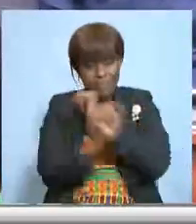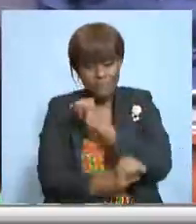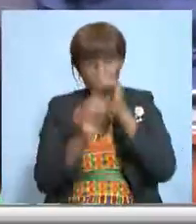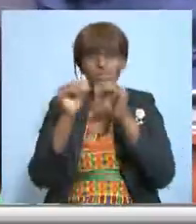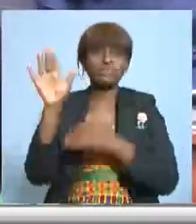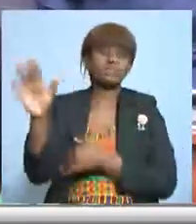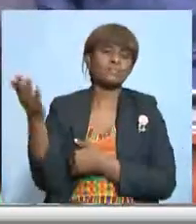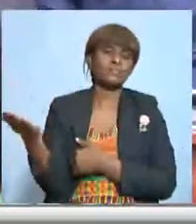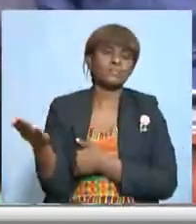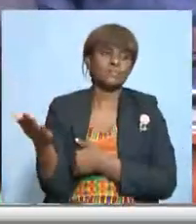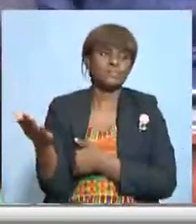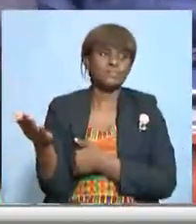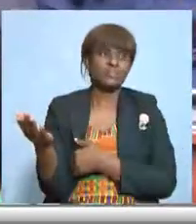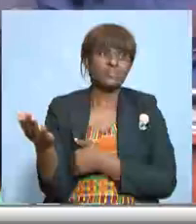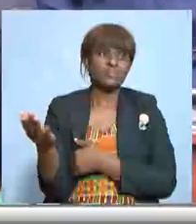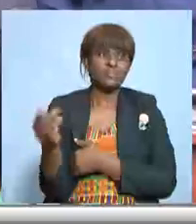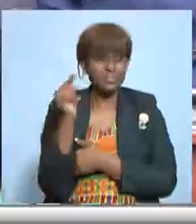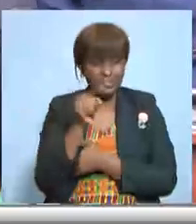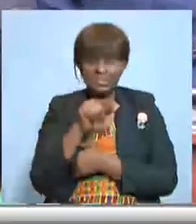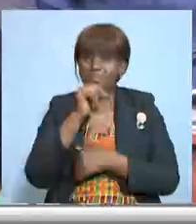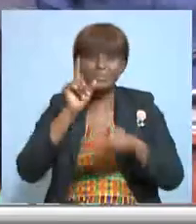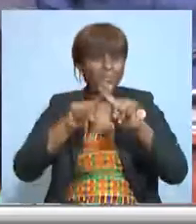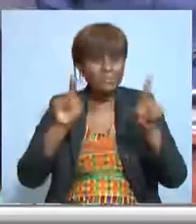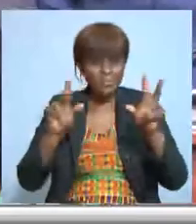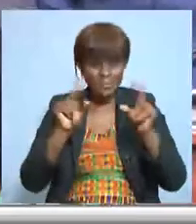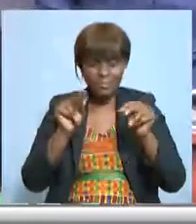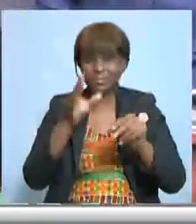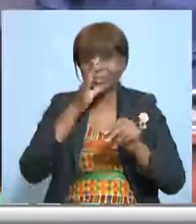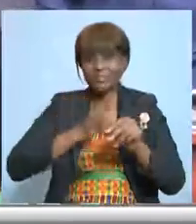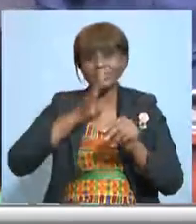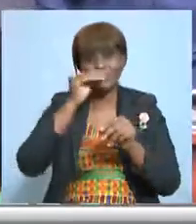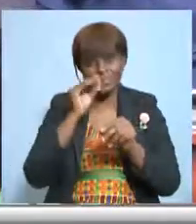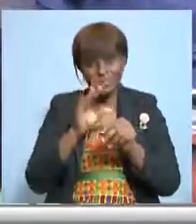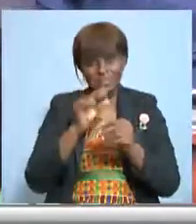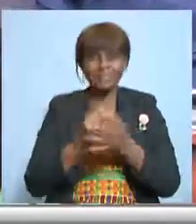House. This is not strange. Madam Speaker,